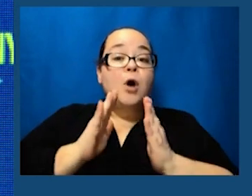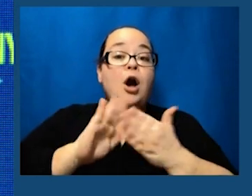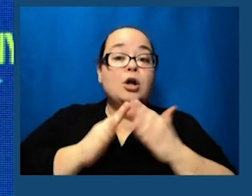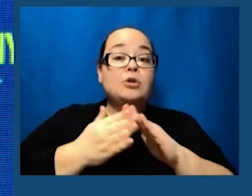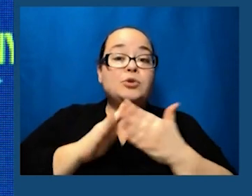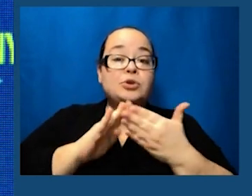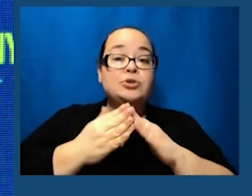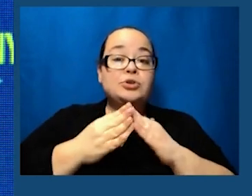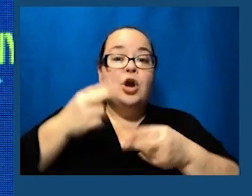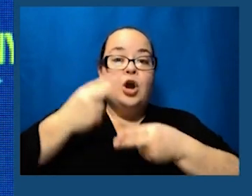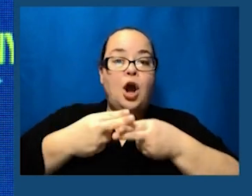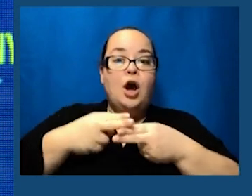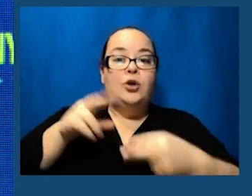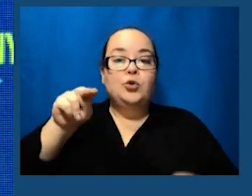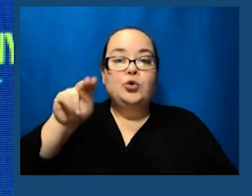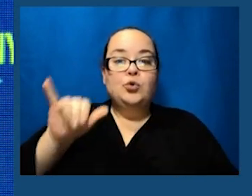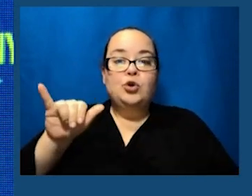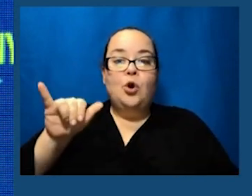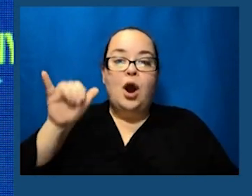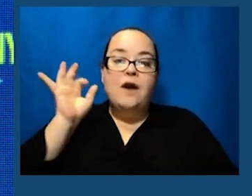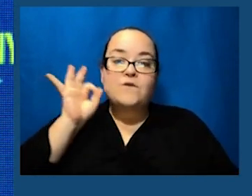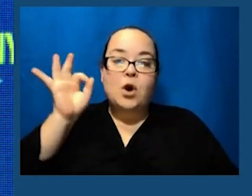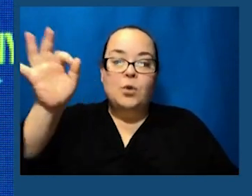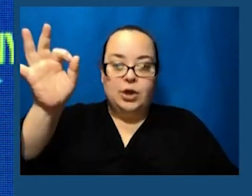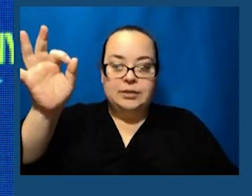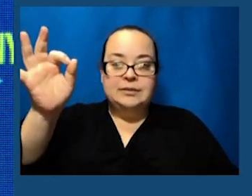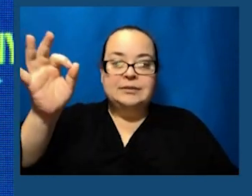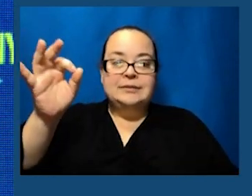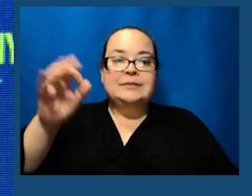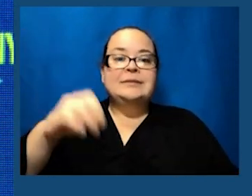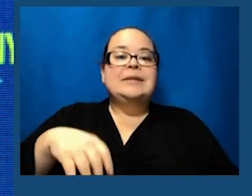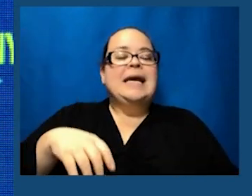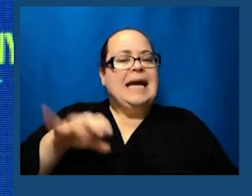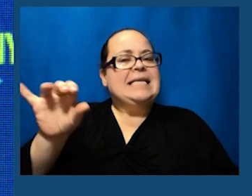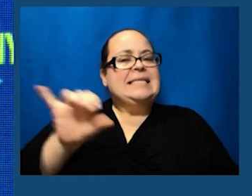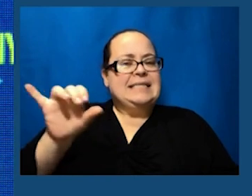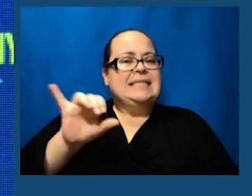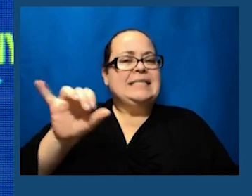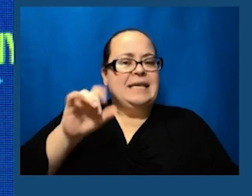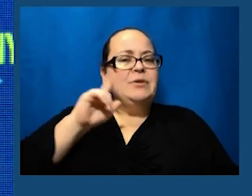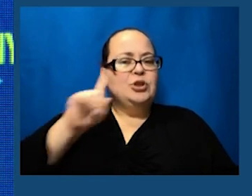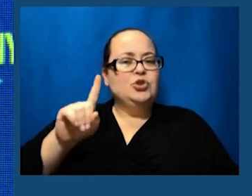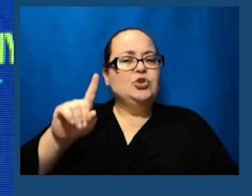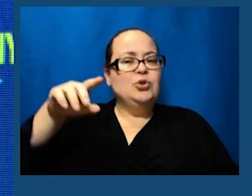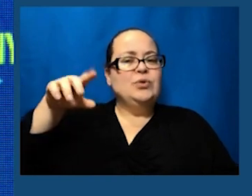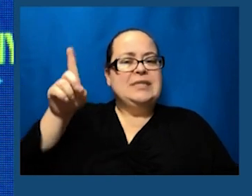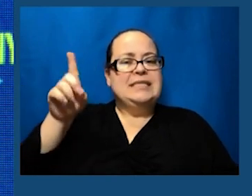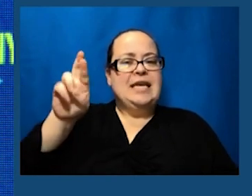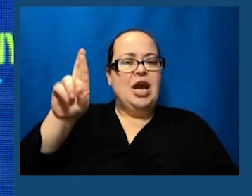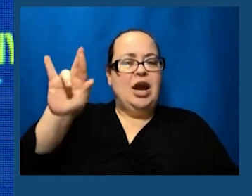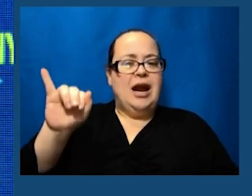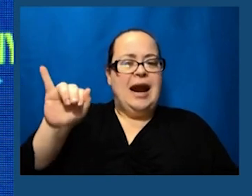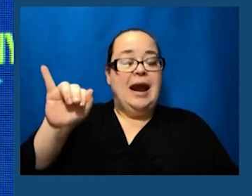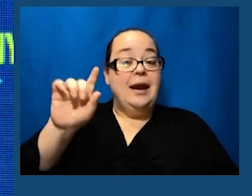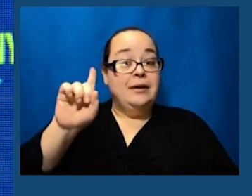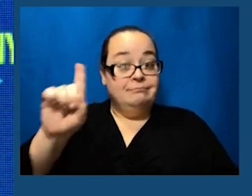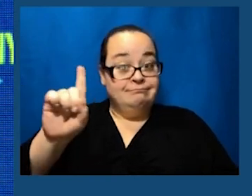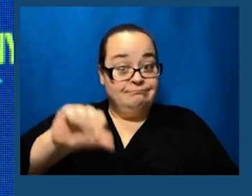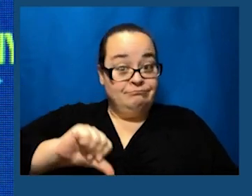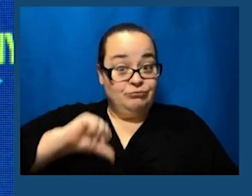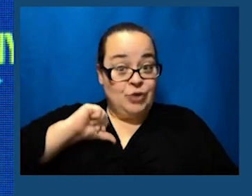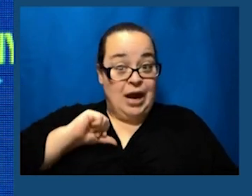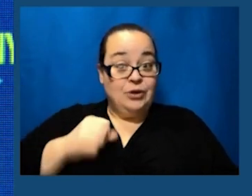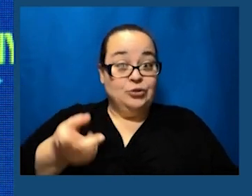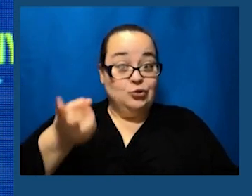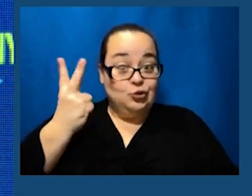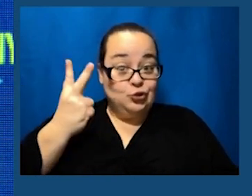it's $4.5 million, similar to the objectives of the DRI. But this is why I'm so proud to announce that 2 winners from